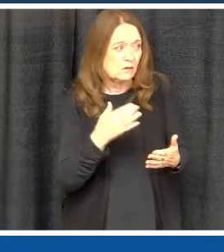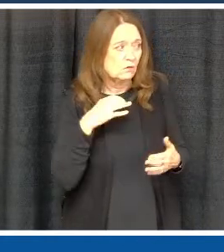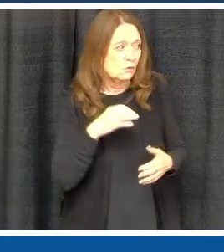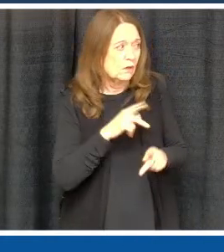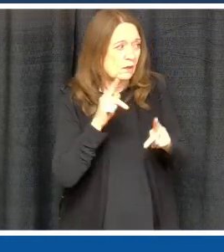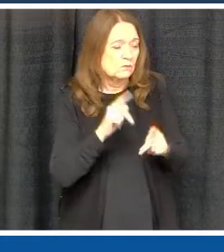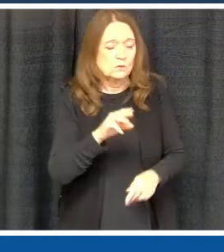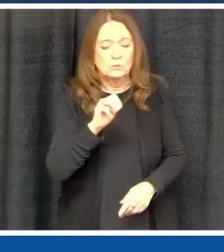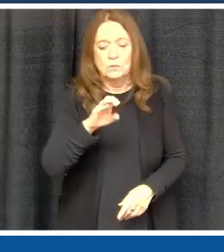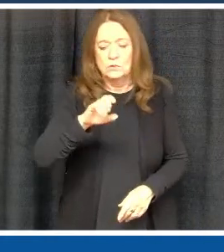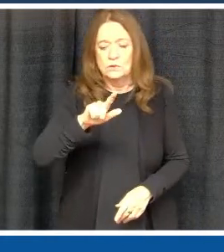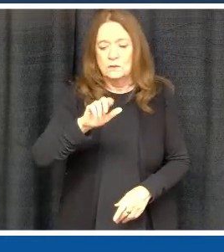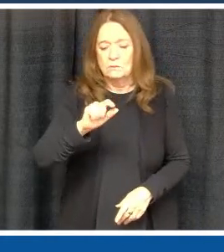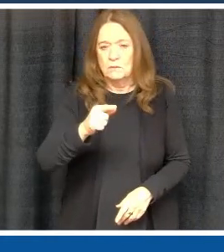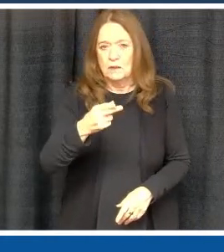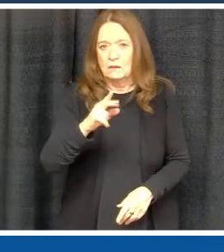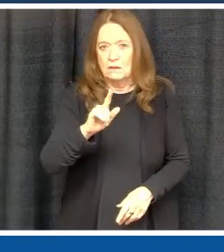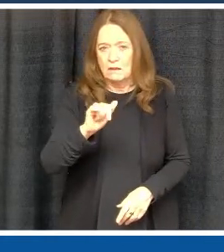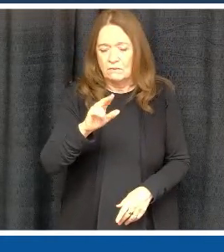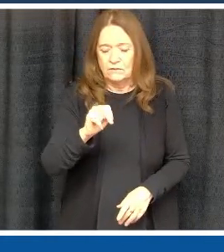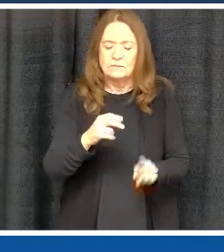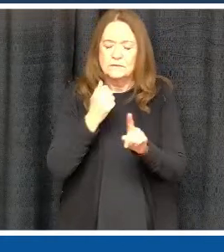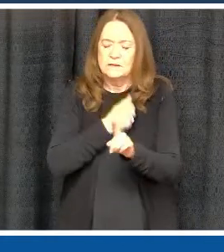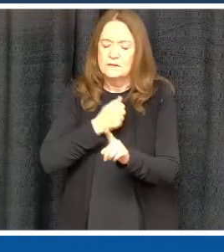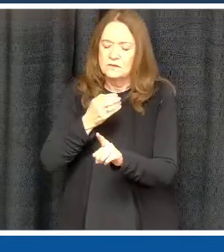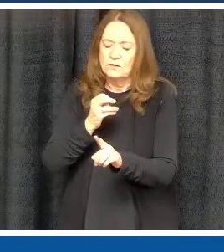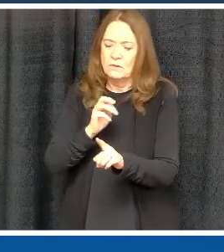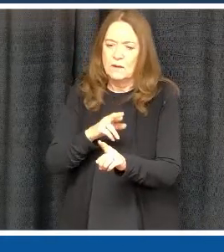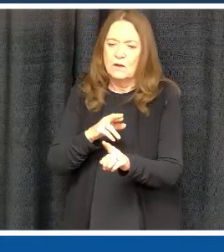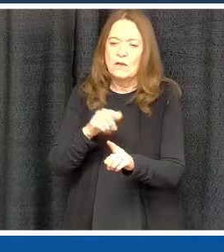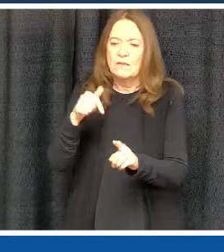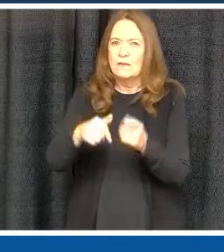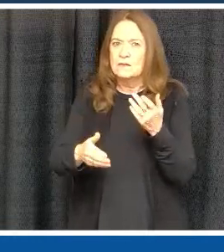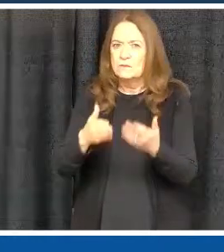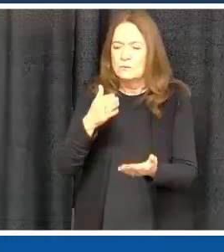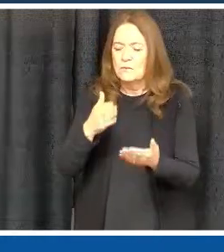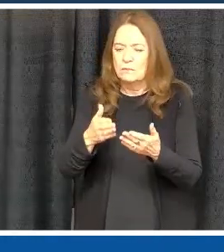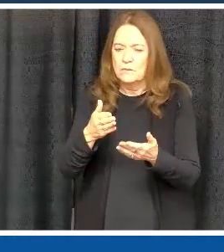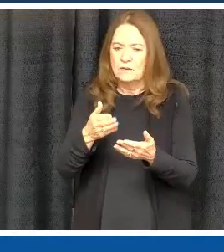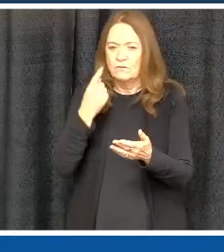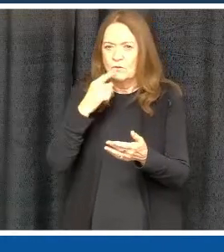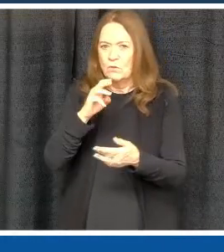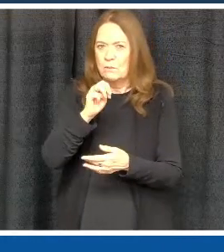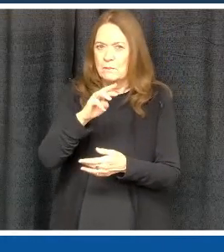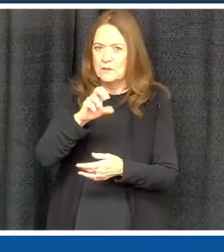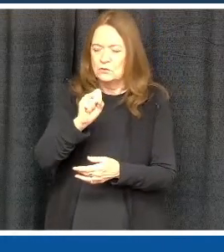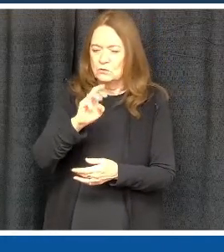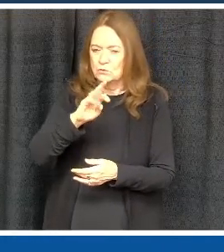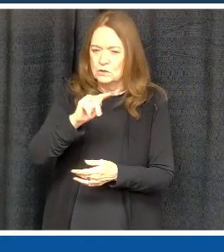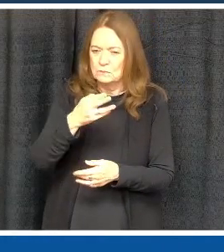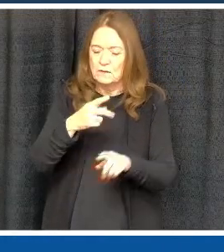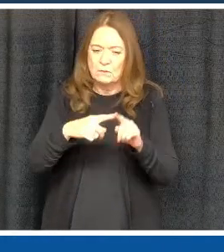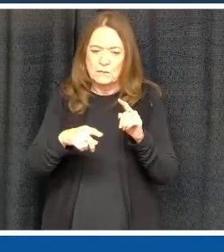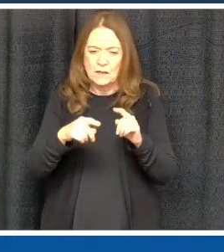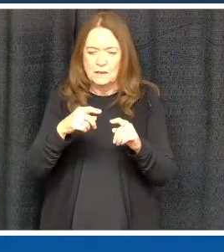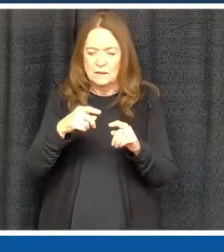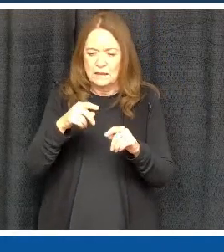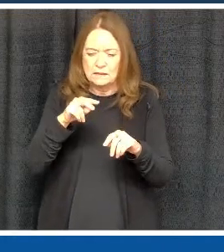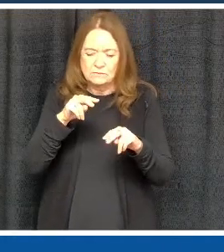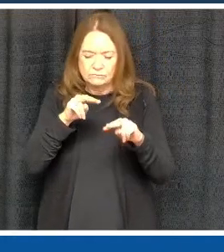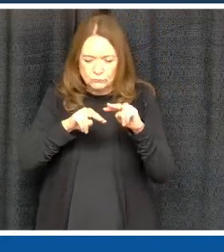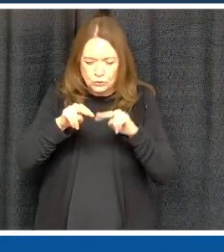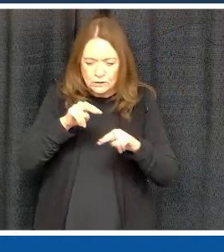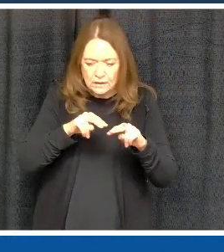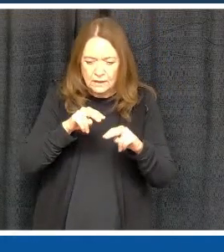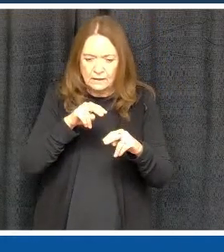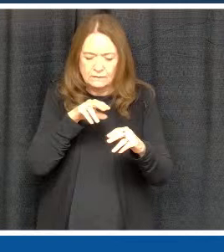Councilperson McLaughlin. Sorry, Mayor. It's okay. This would probably be a Mr. Smith question, but in looking at the ins